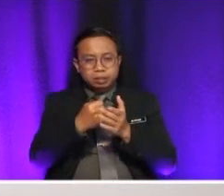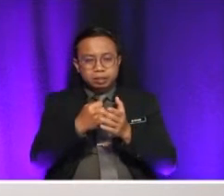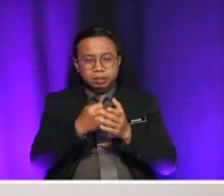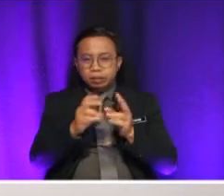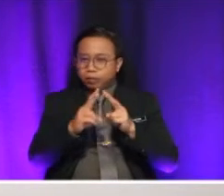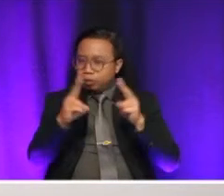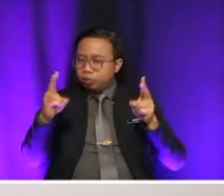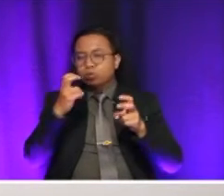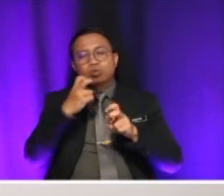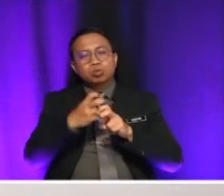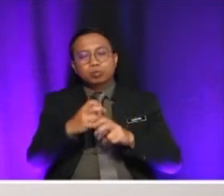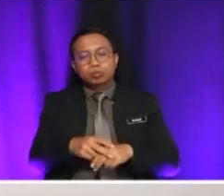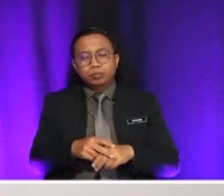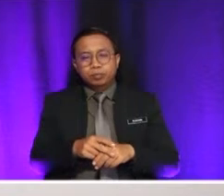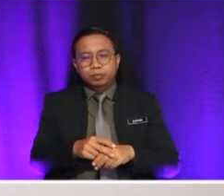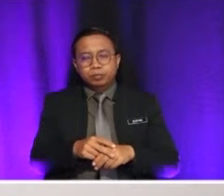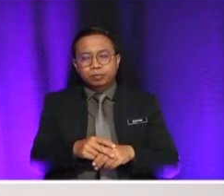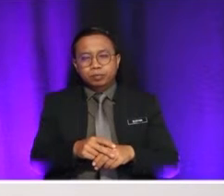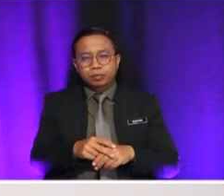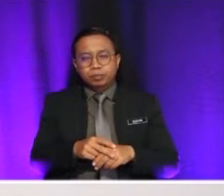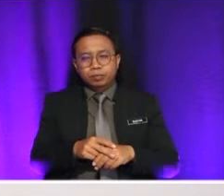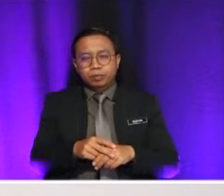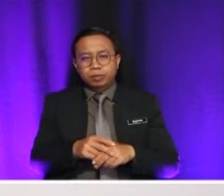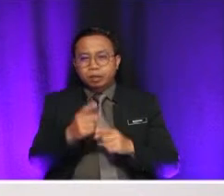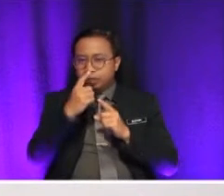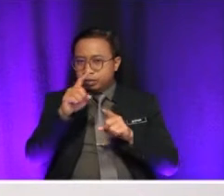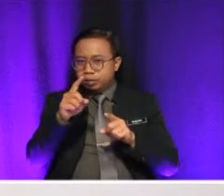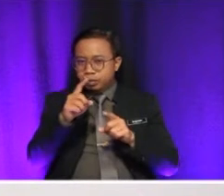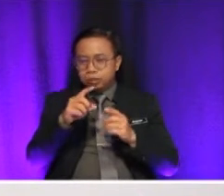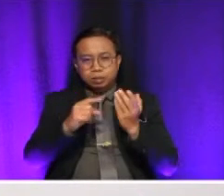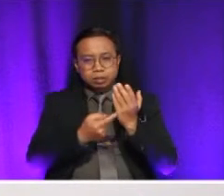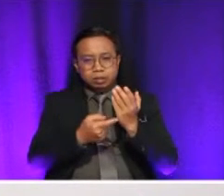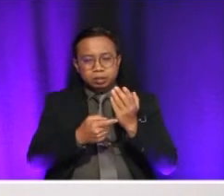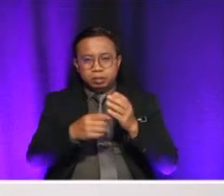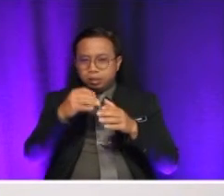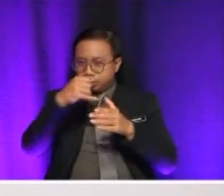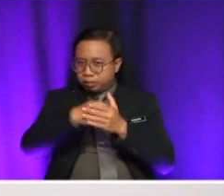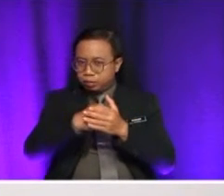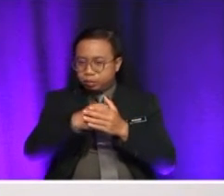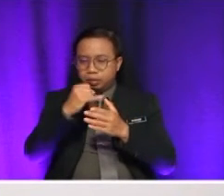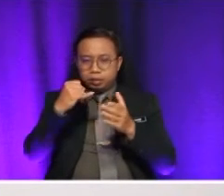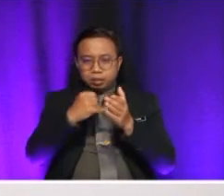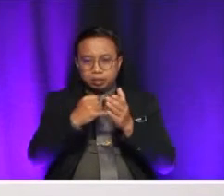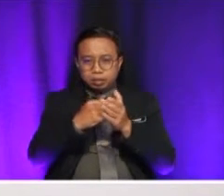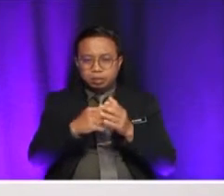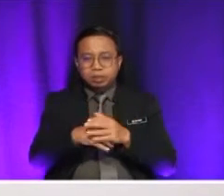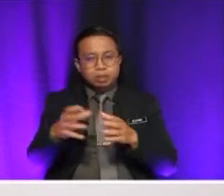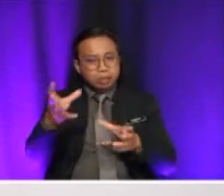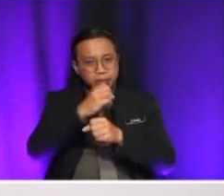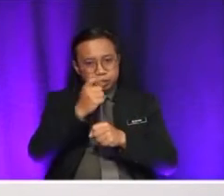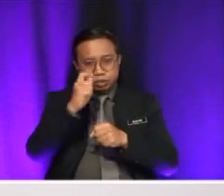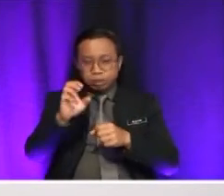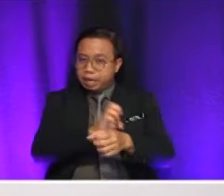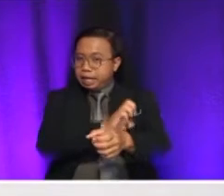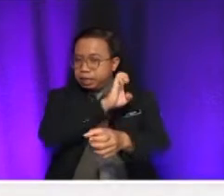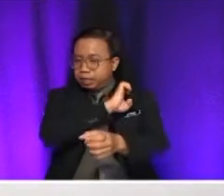very difficult. Which is her answer. That starts with inside it, there is a mechanism that captures the energy